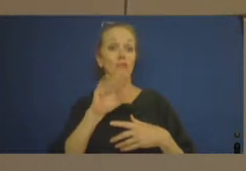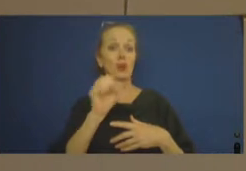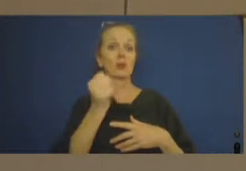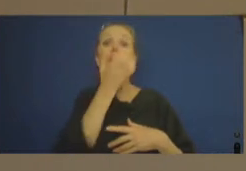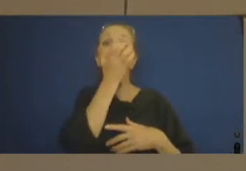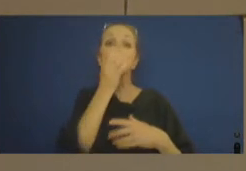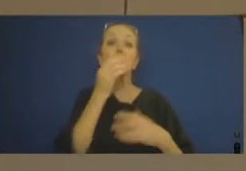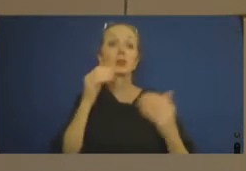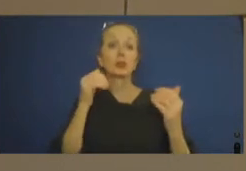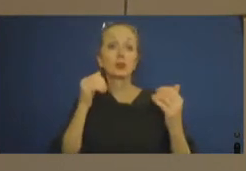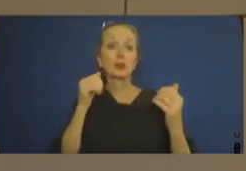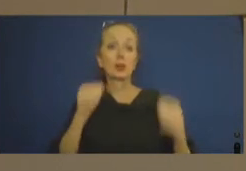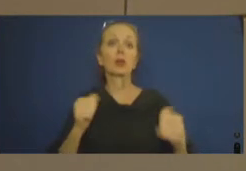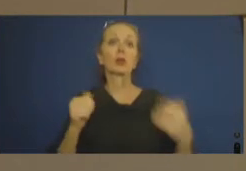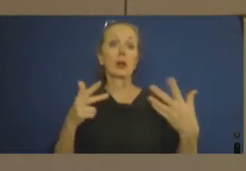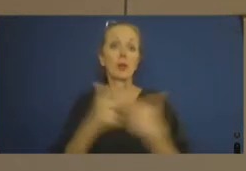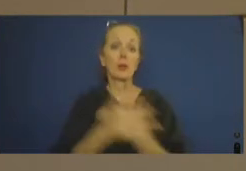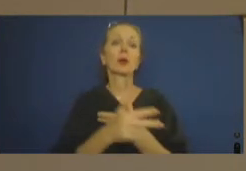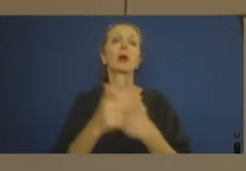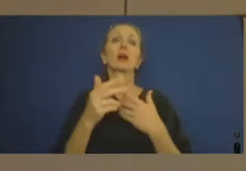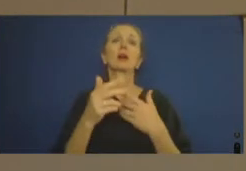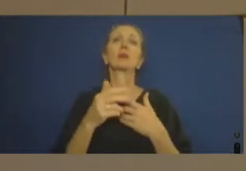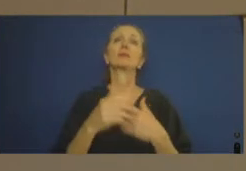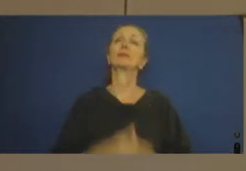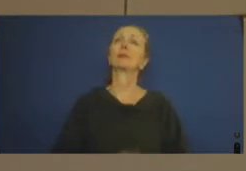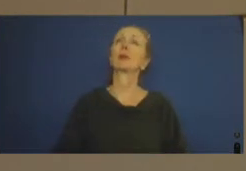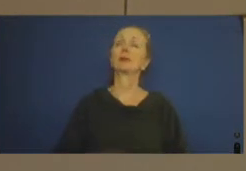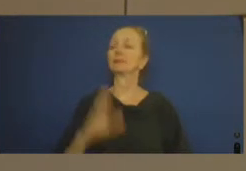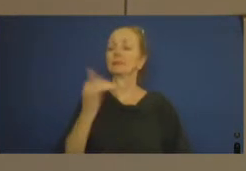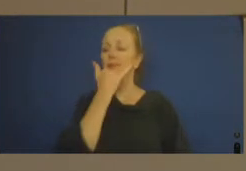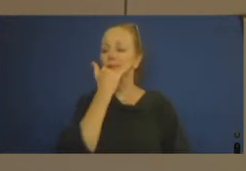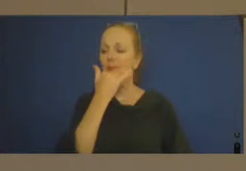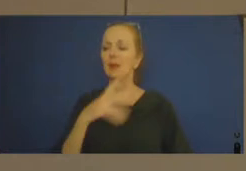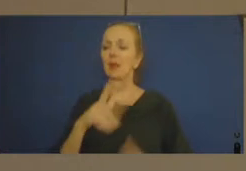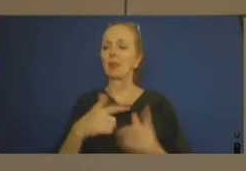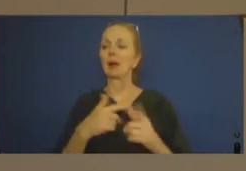We were told that trucks currently aren't able to get through the current alley.